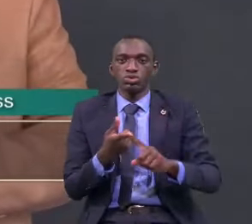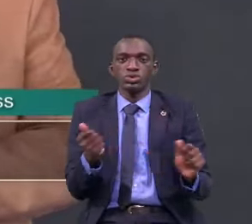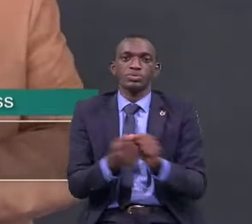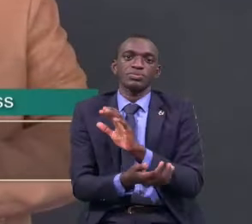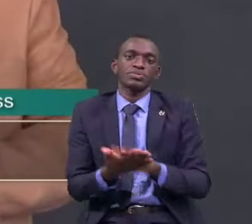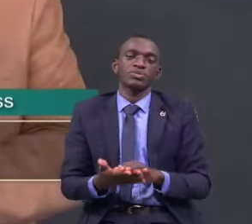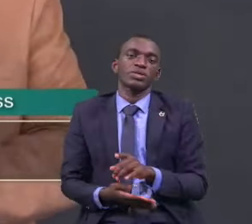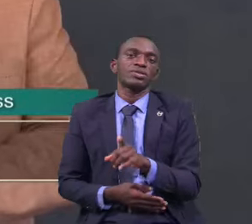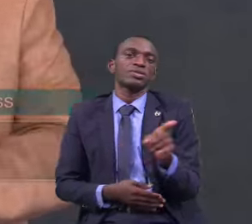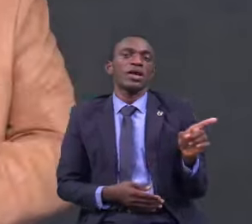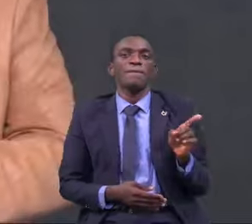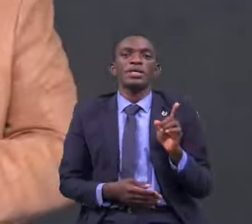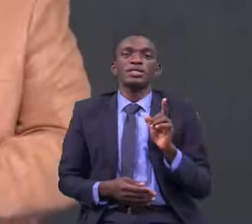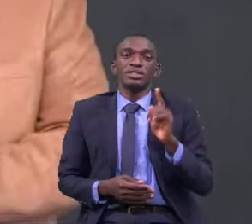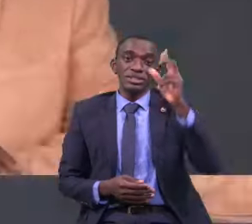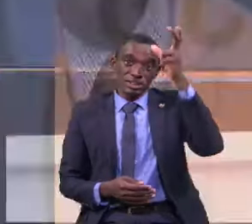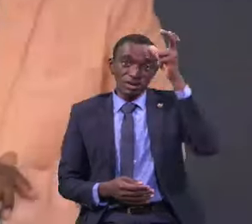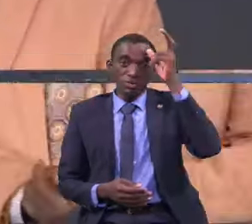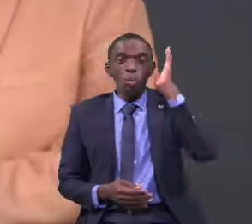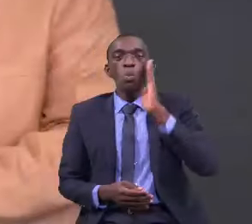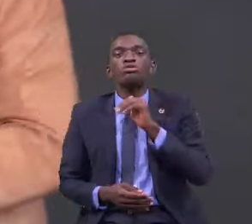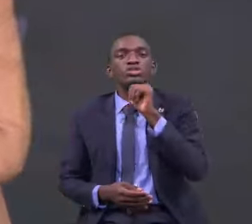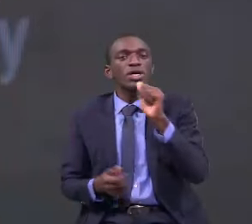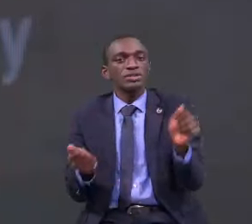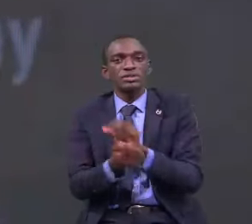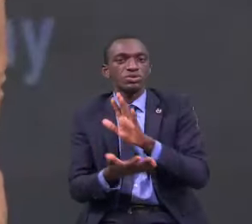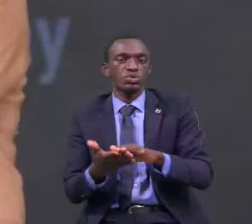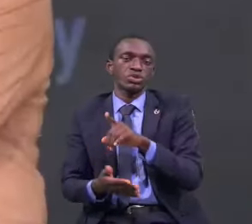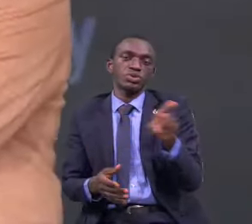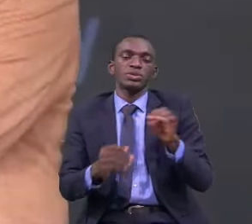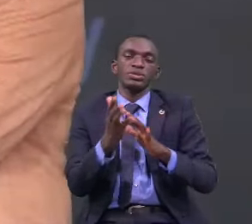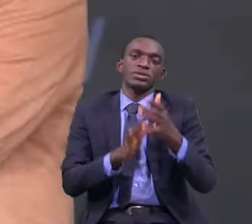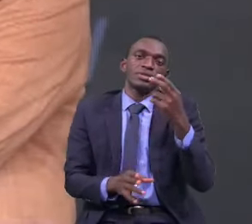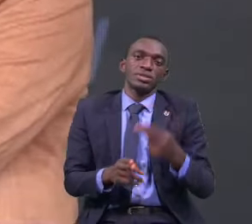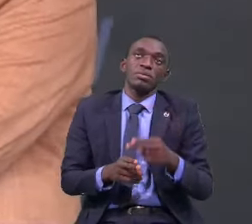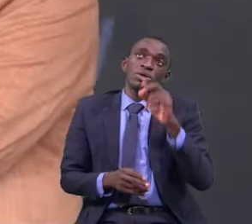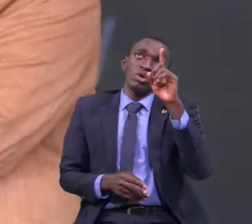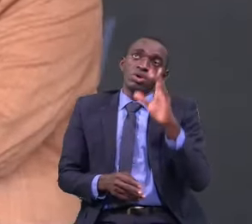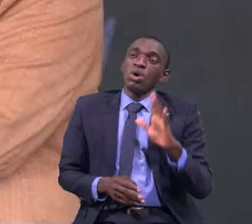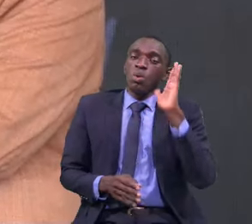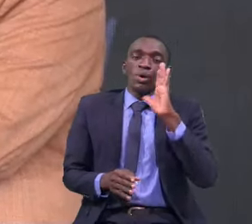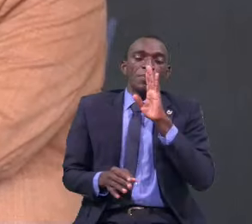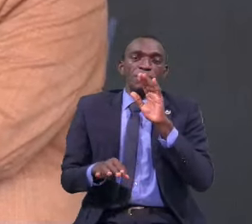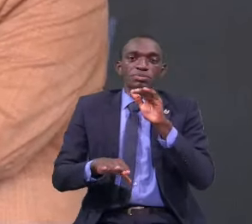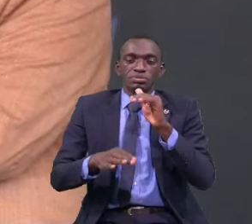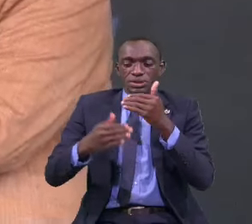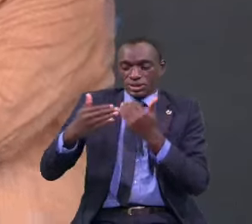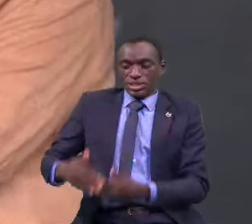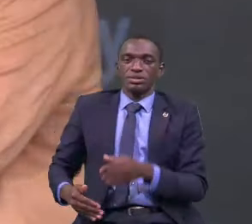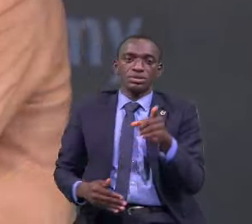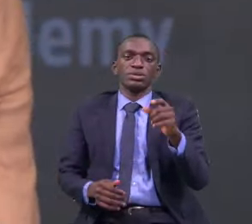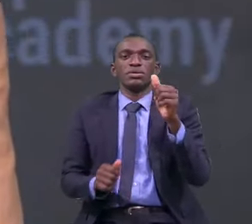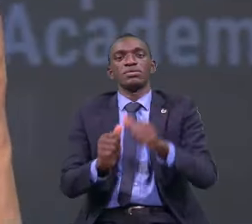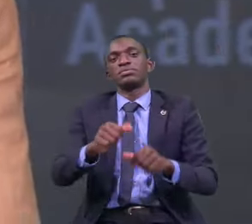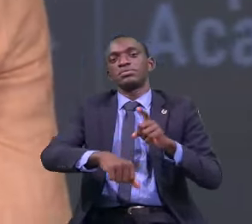The devil will not destroy you. Le diable ne va pas te détruire. The Lord will be by your side every time. Le Seigneur sera à tes côtés à tout